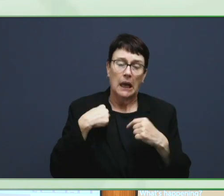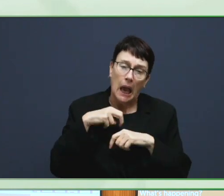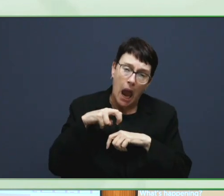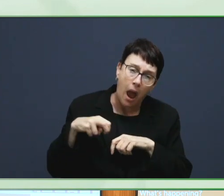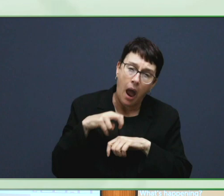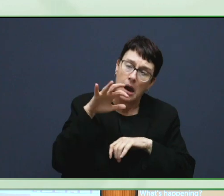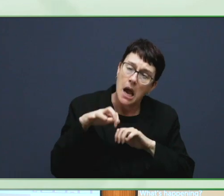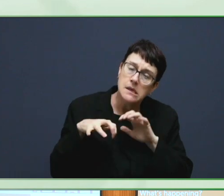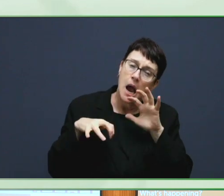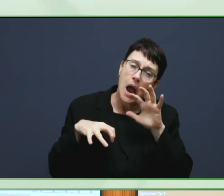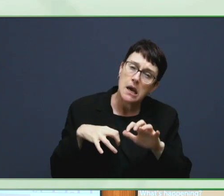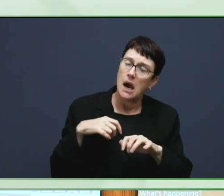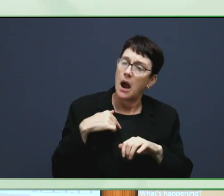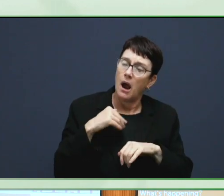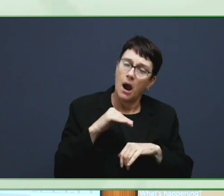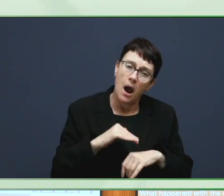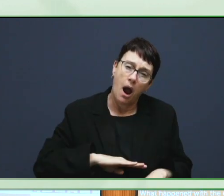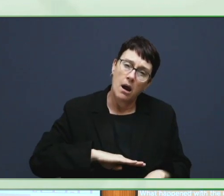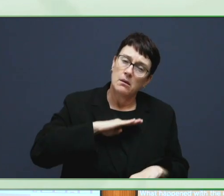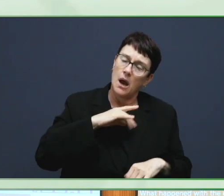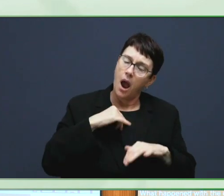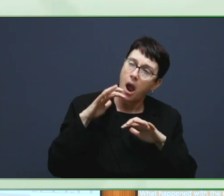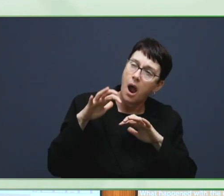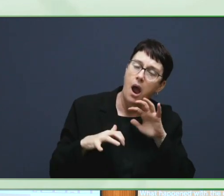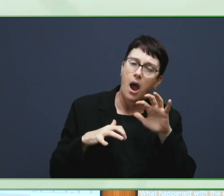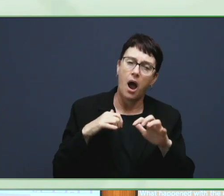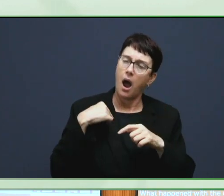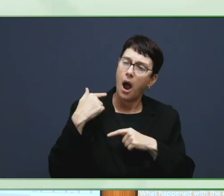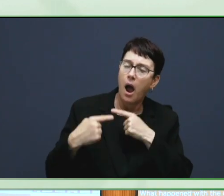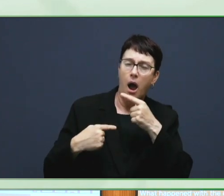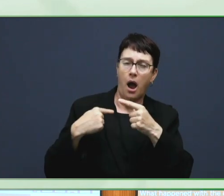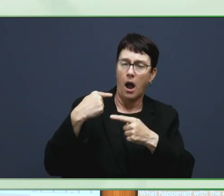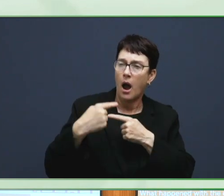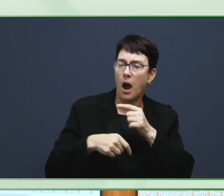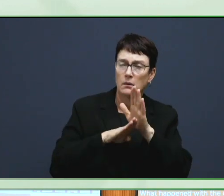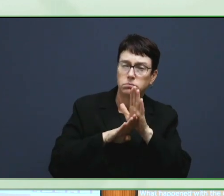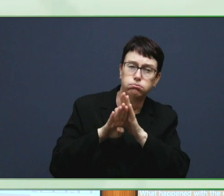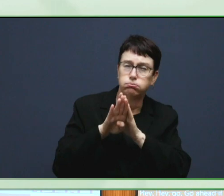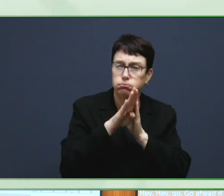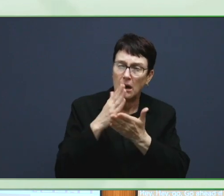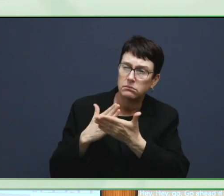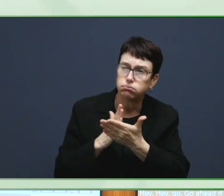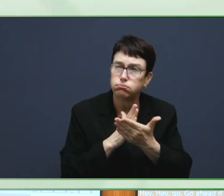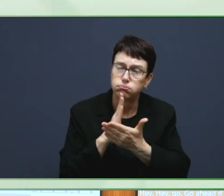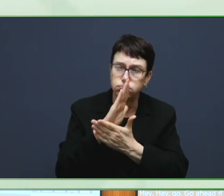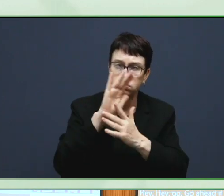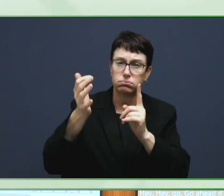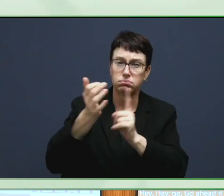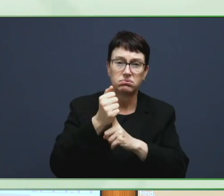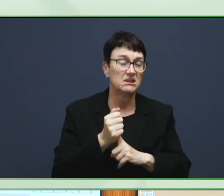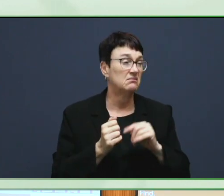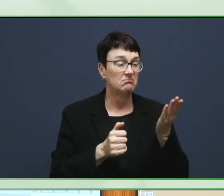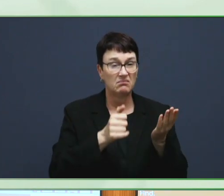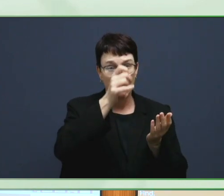Hey, go ahead. If you cannot find job, create it.